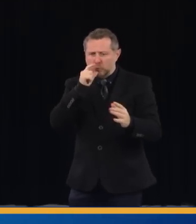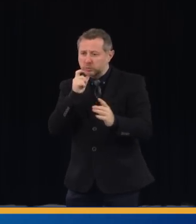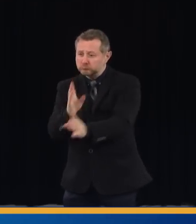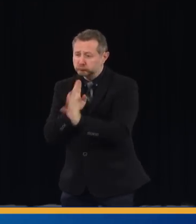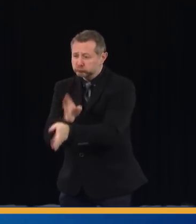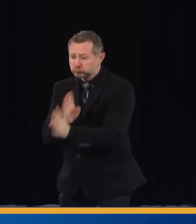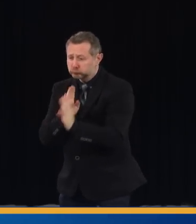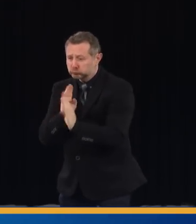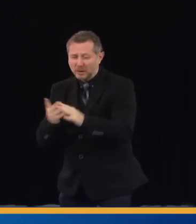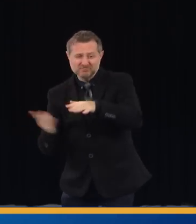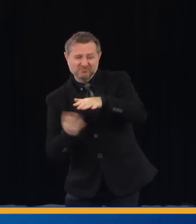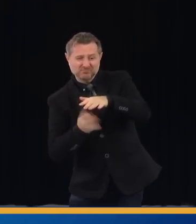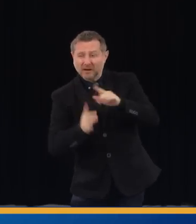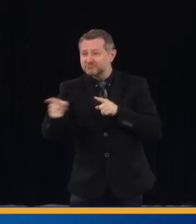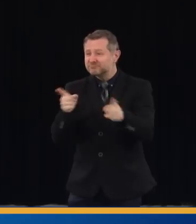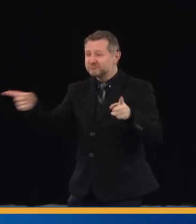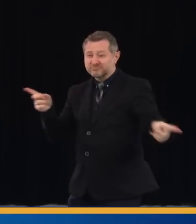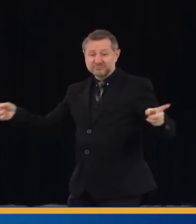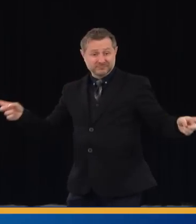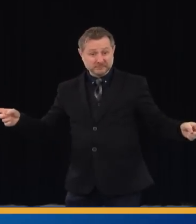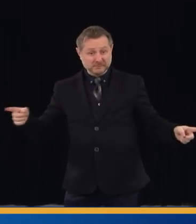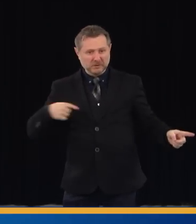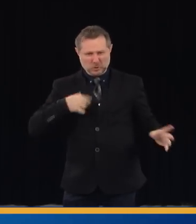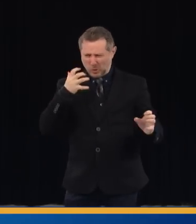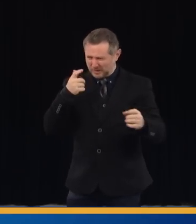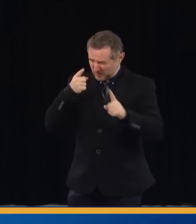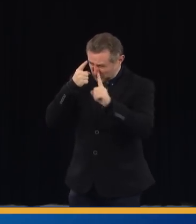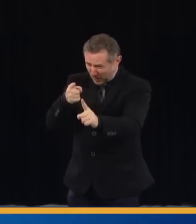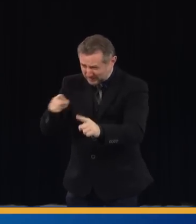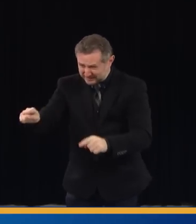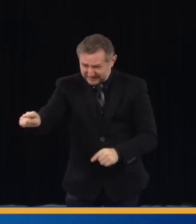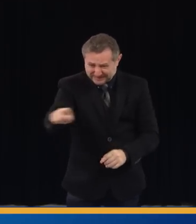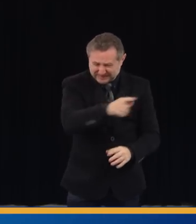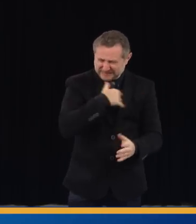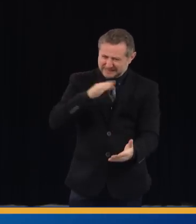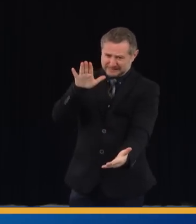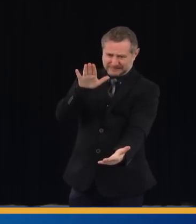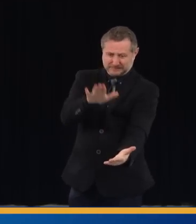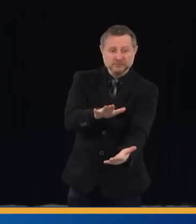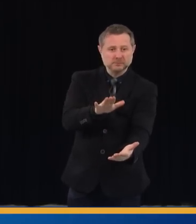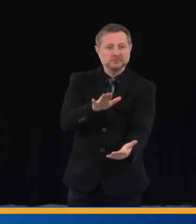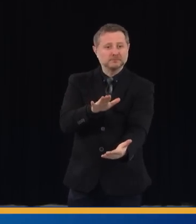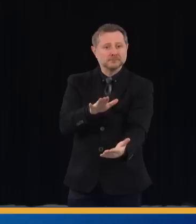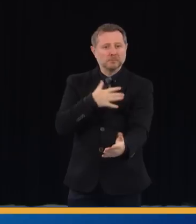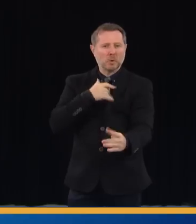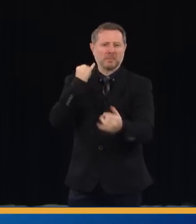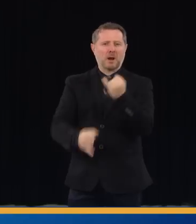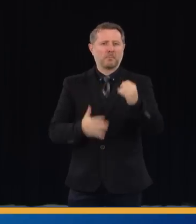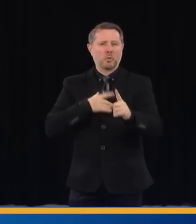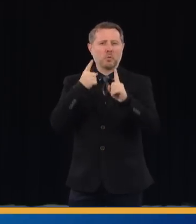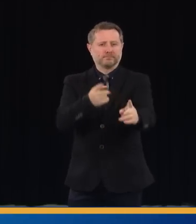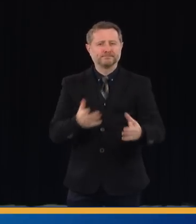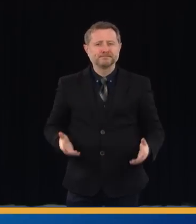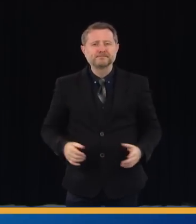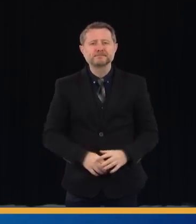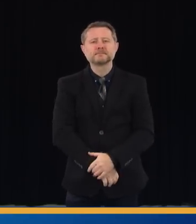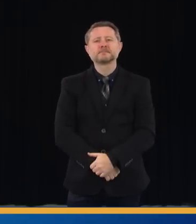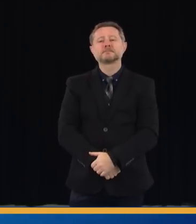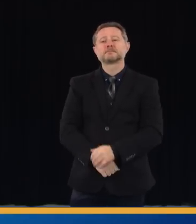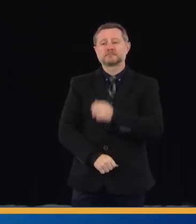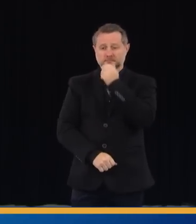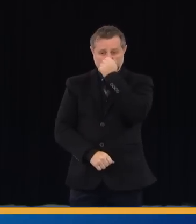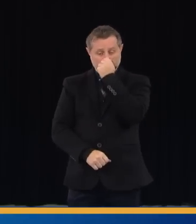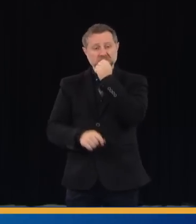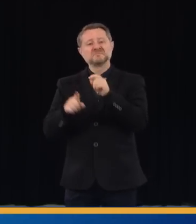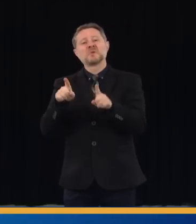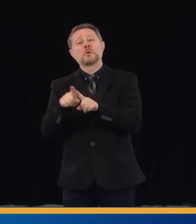That's all this is about at the final analysis. Now, there are also different models out